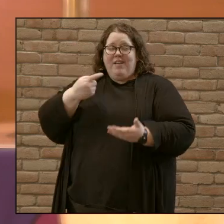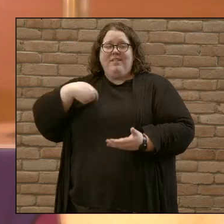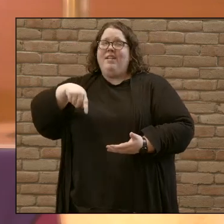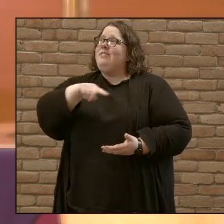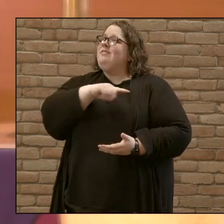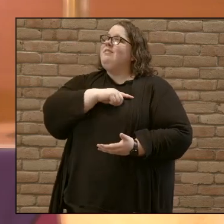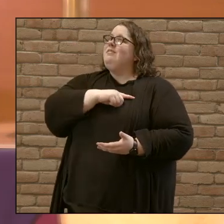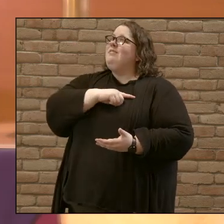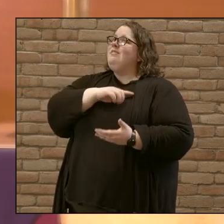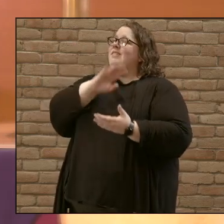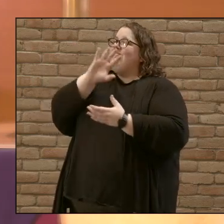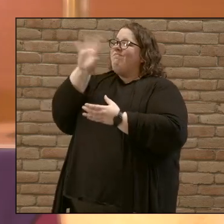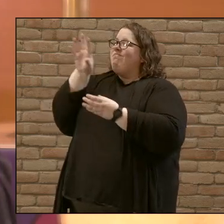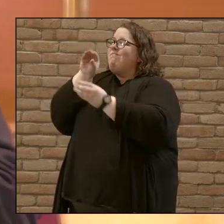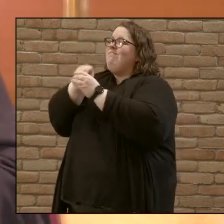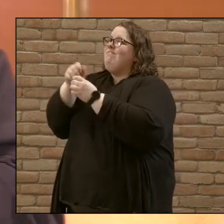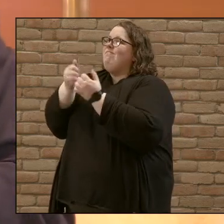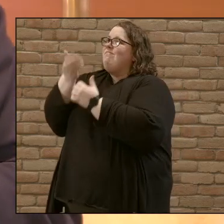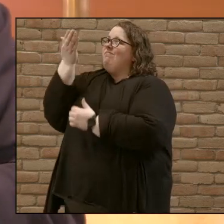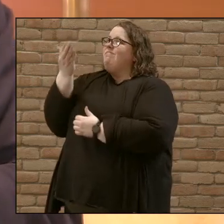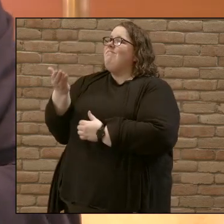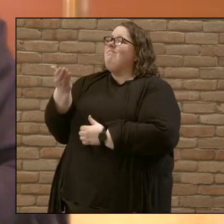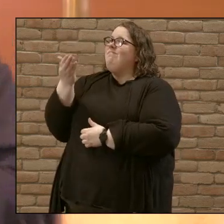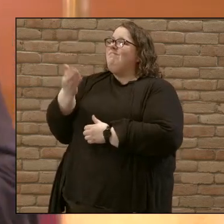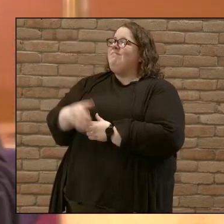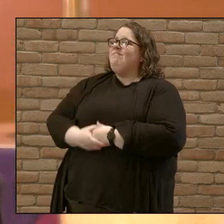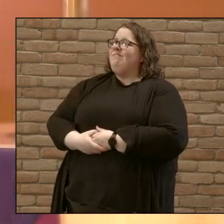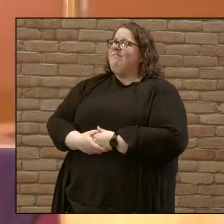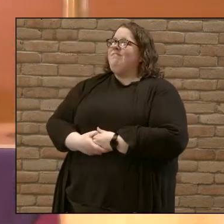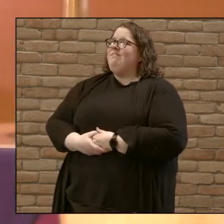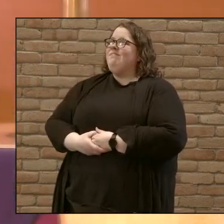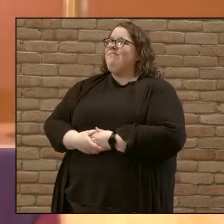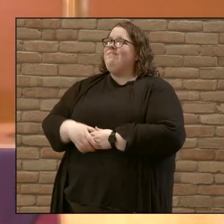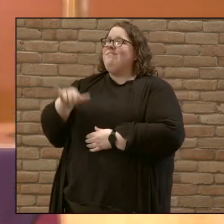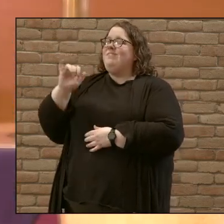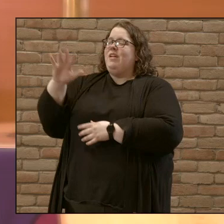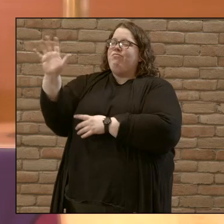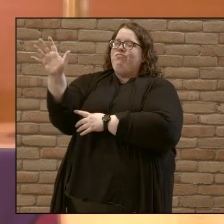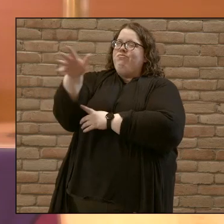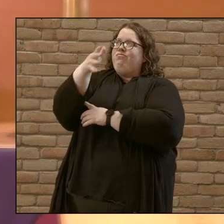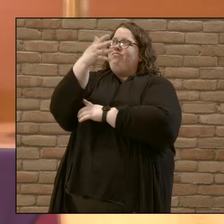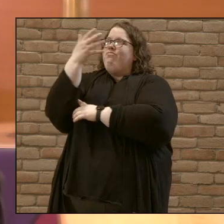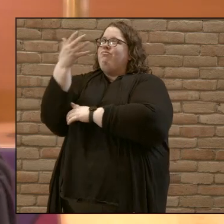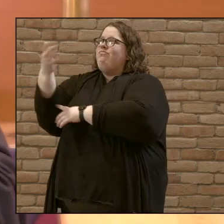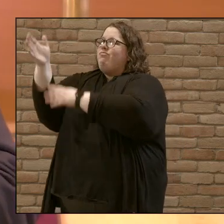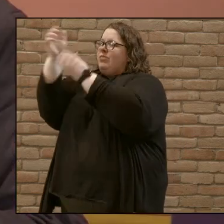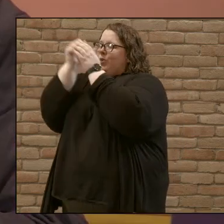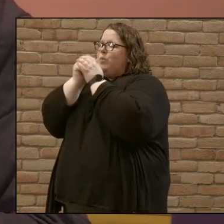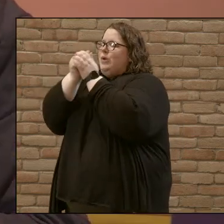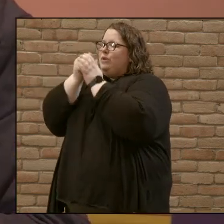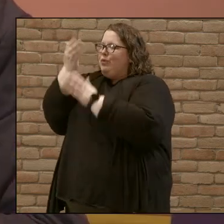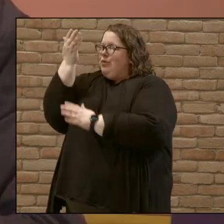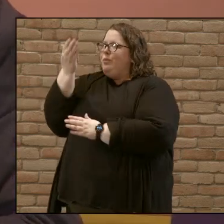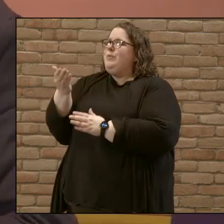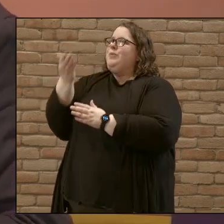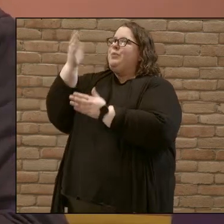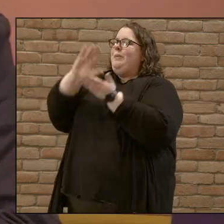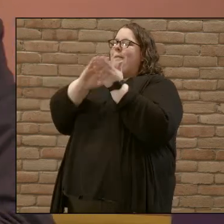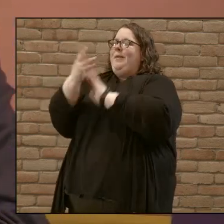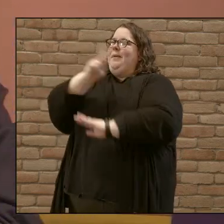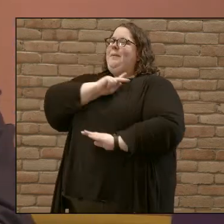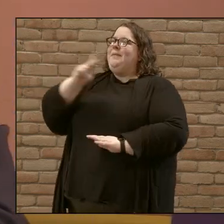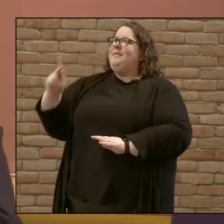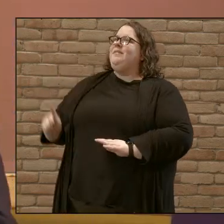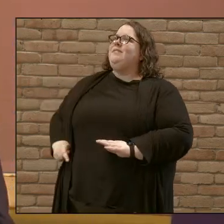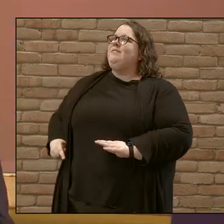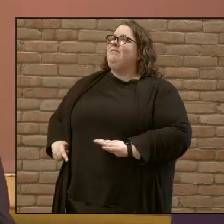to be part of this as well, to wave our palm branches and worship you, the coming King. For